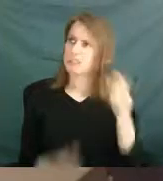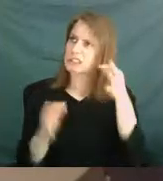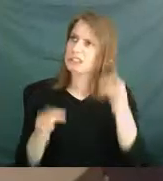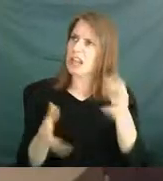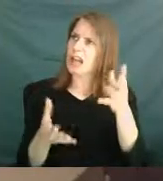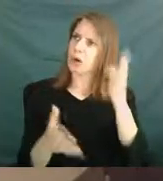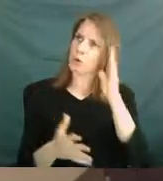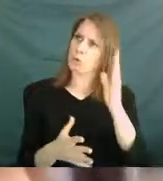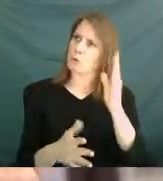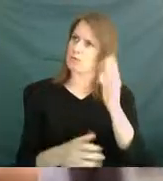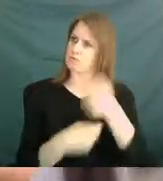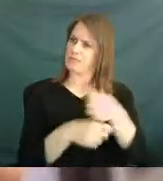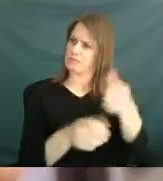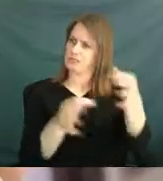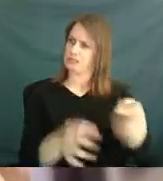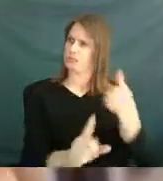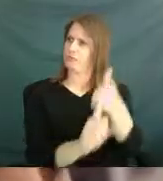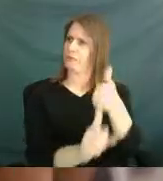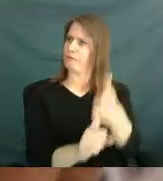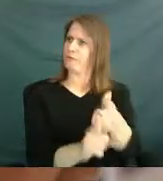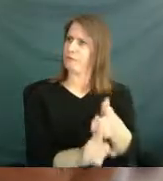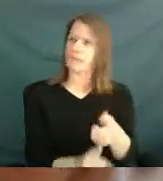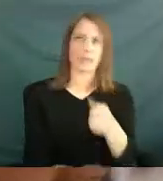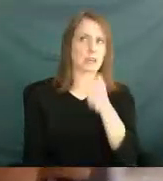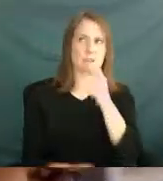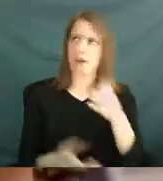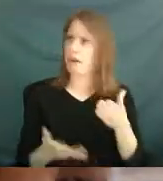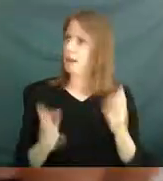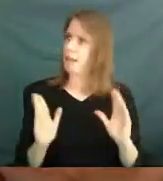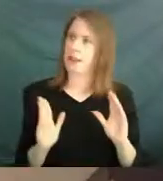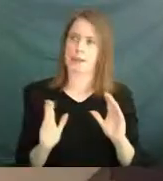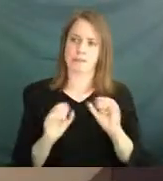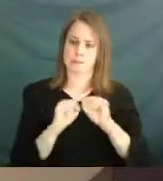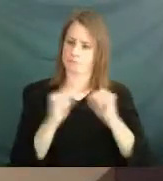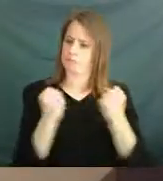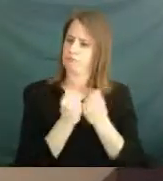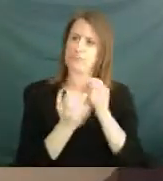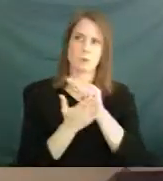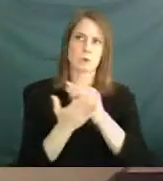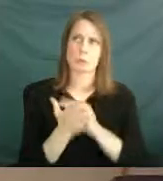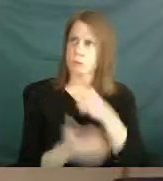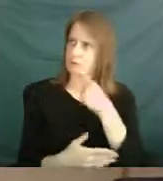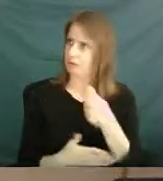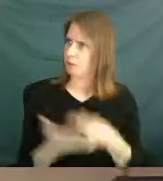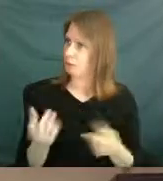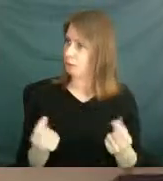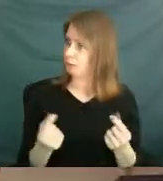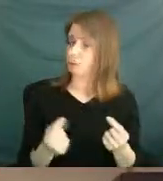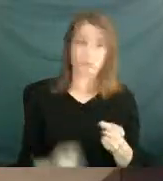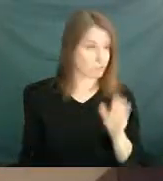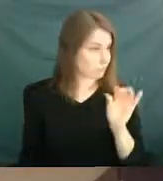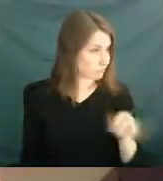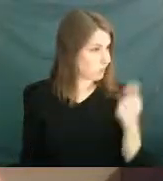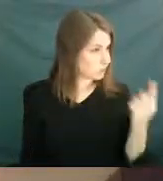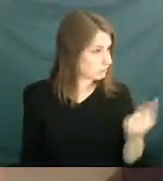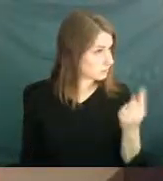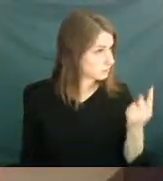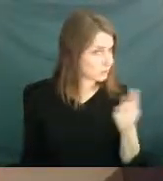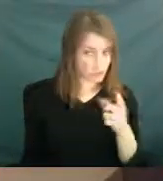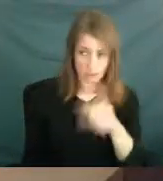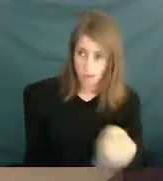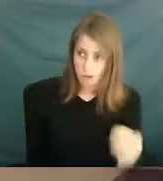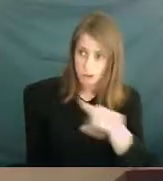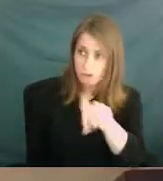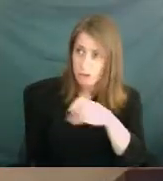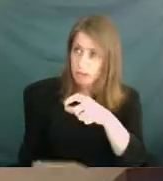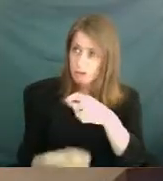He's not going to let the society tell him what to do. And isn't that a decision that all of